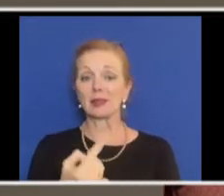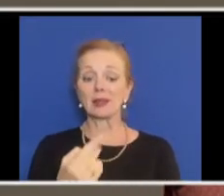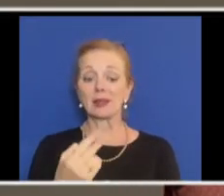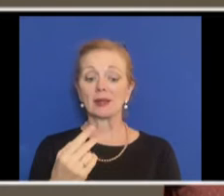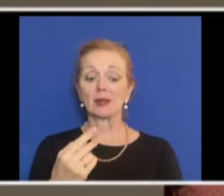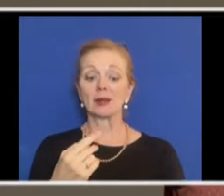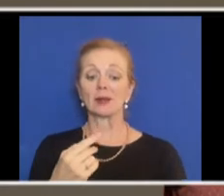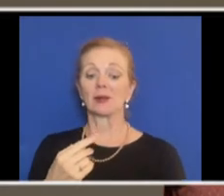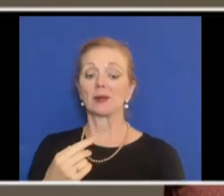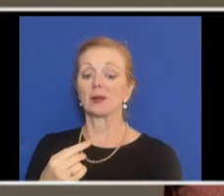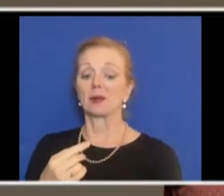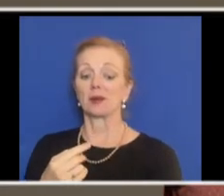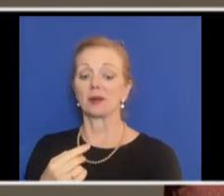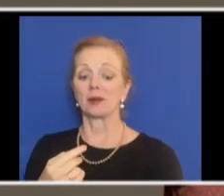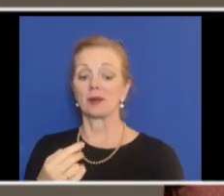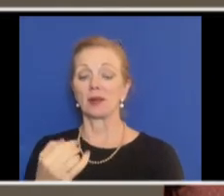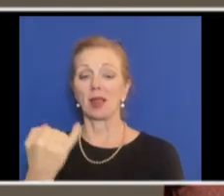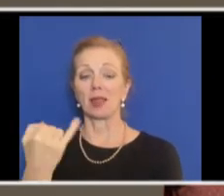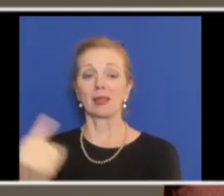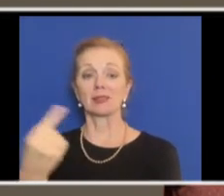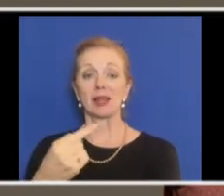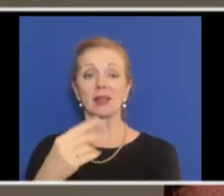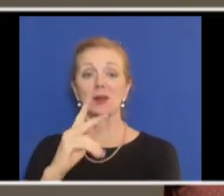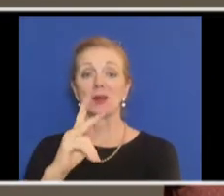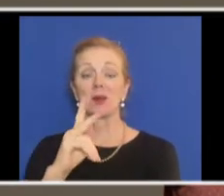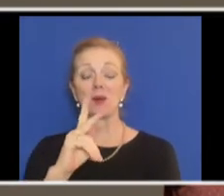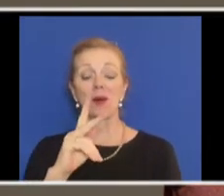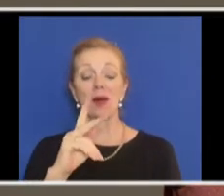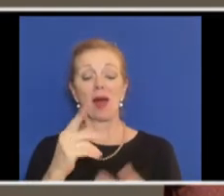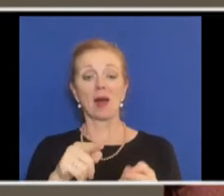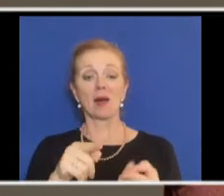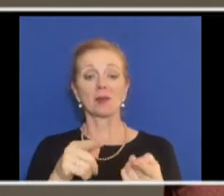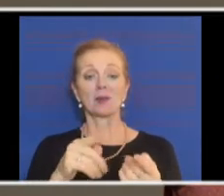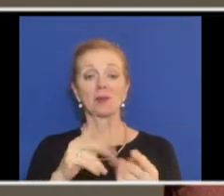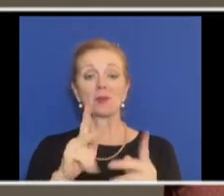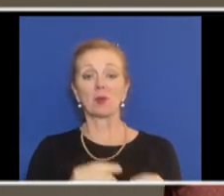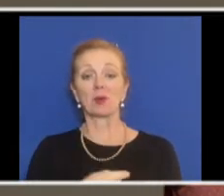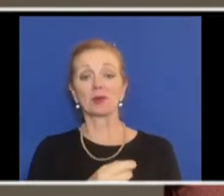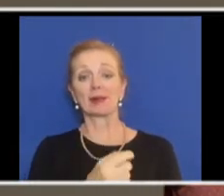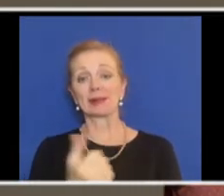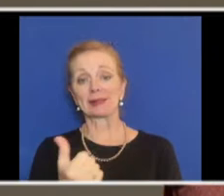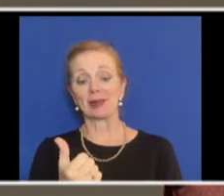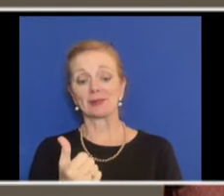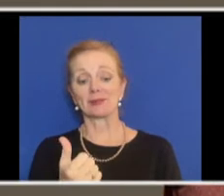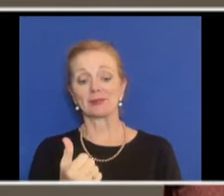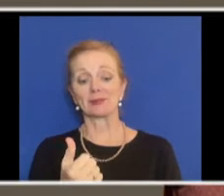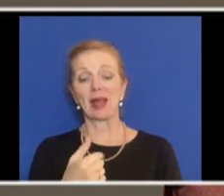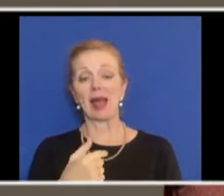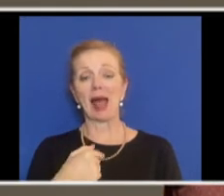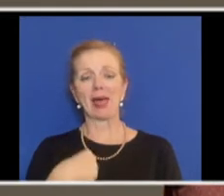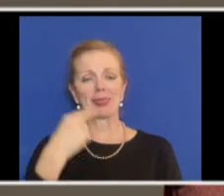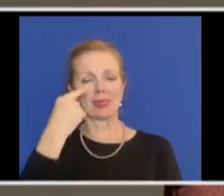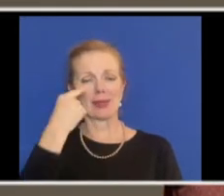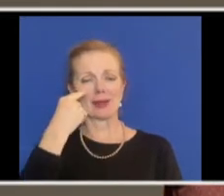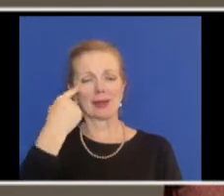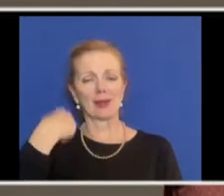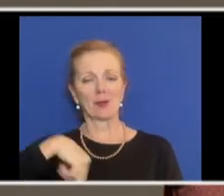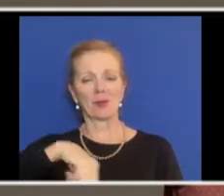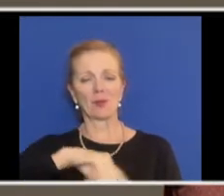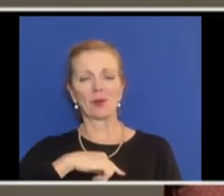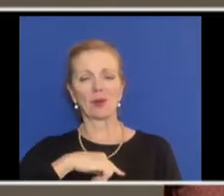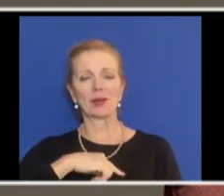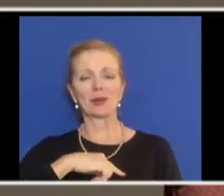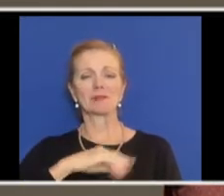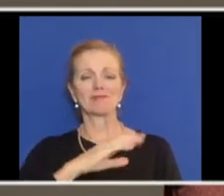up displaced so I I'm I know I believe we as a council need to be very intentional